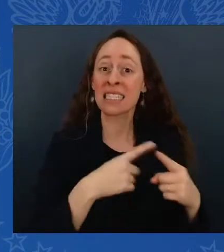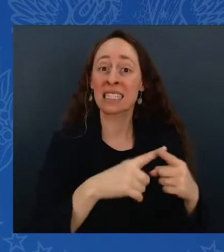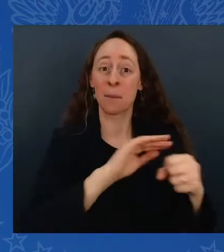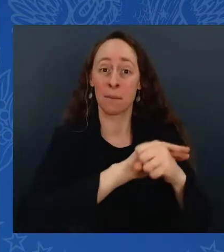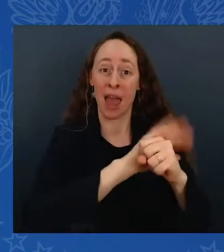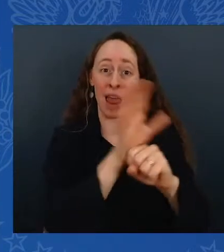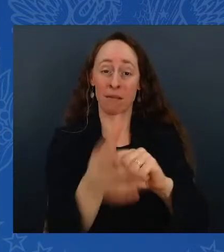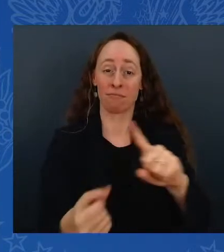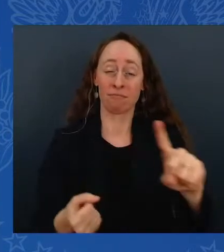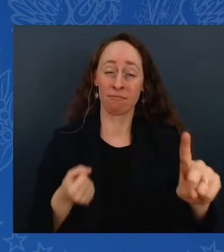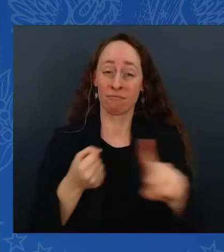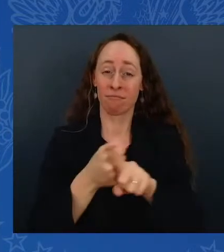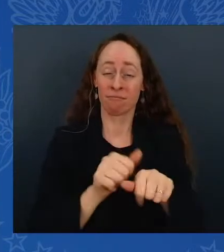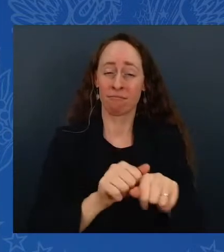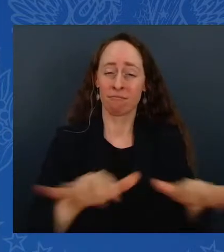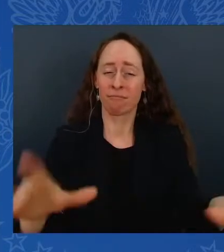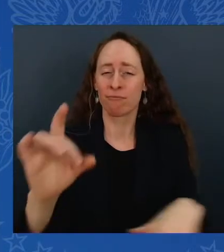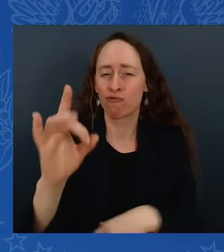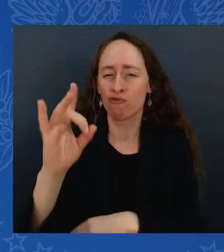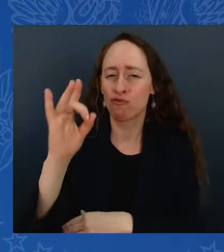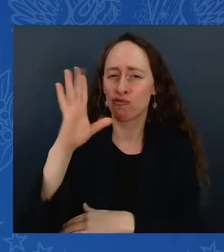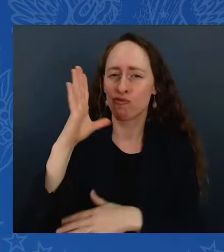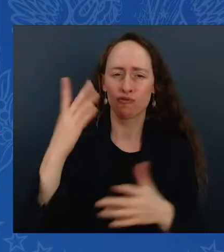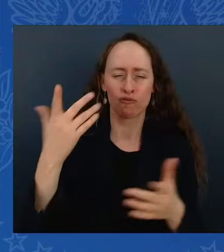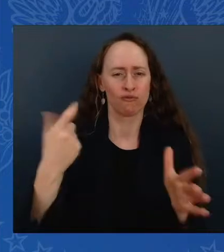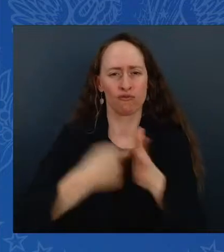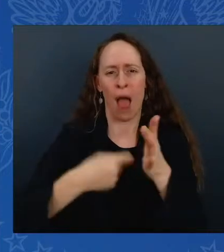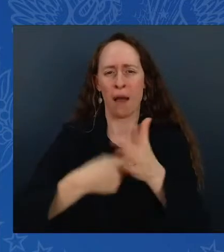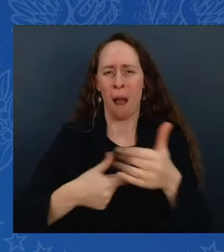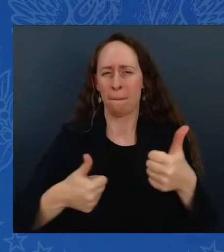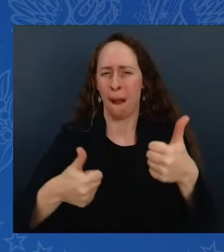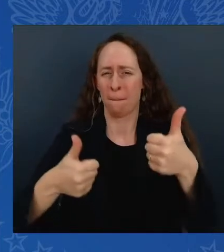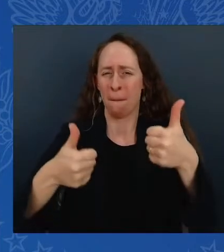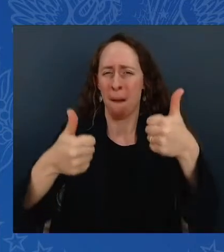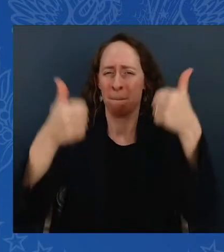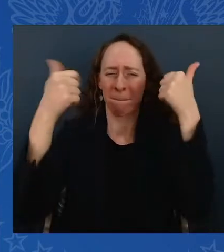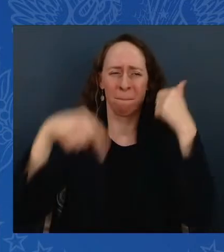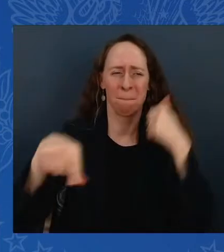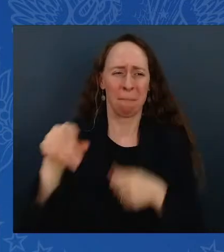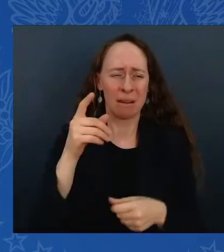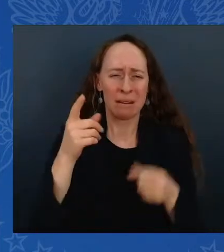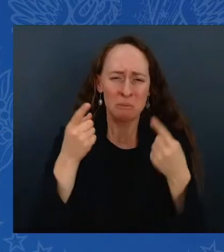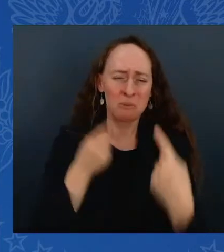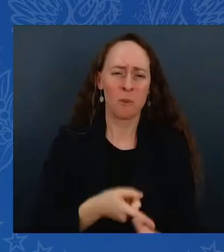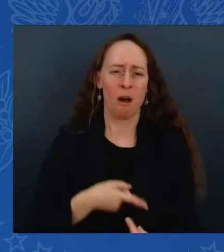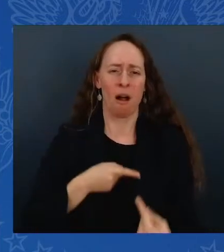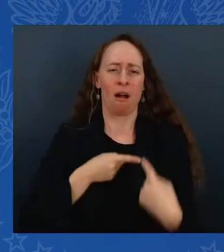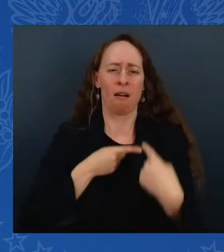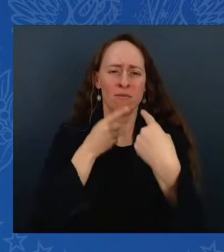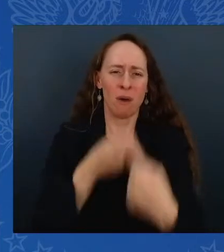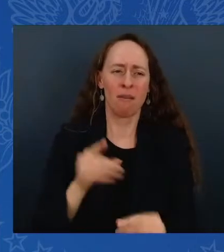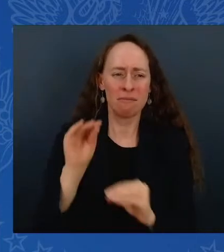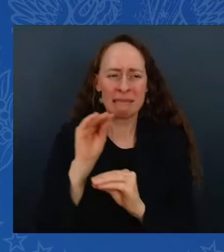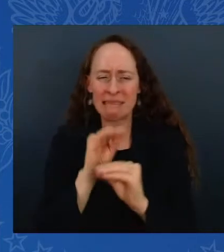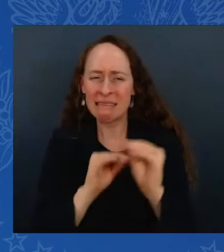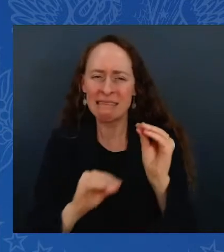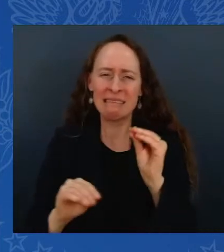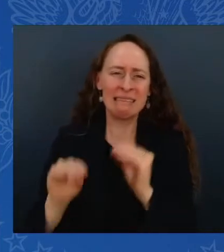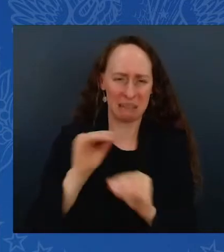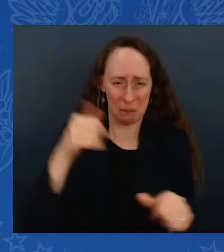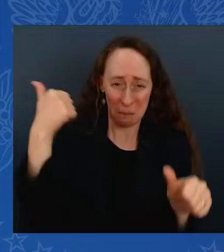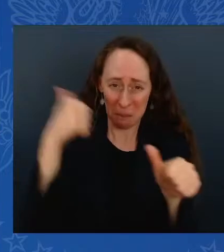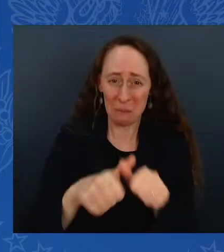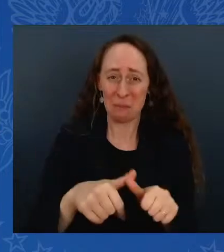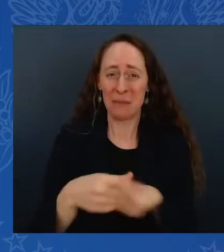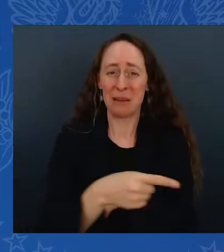pain and hardship for families all across America. It's not true just for us, but for every major economy in the world.